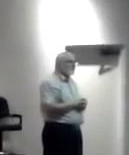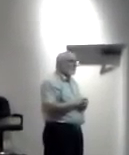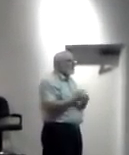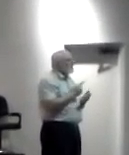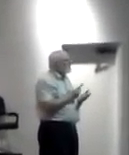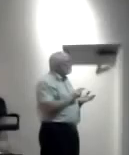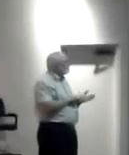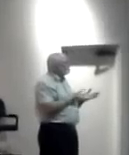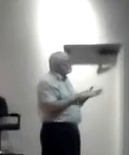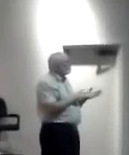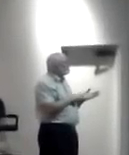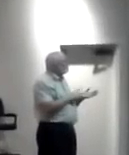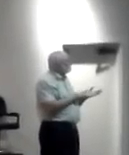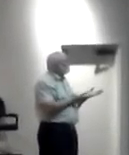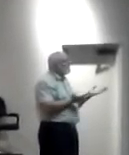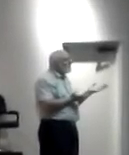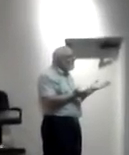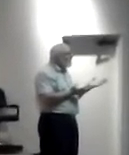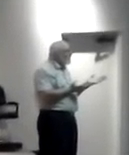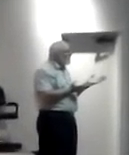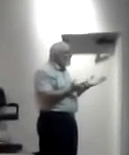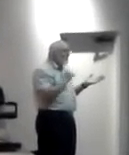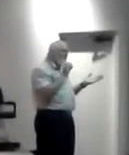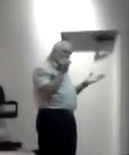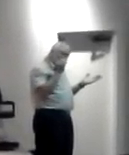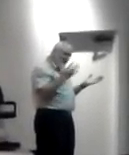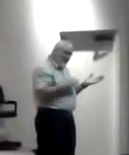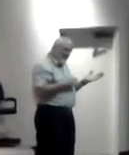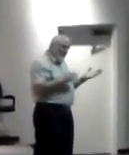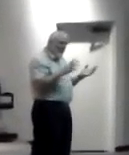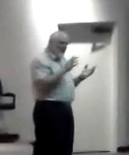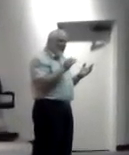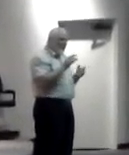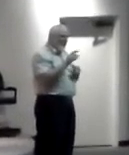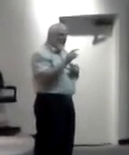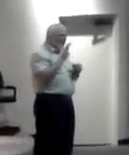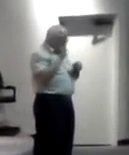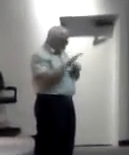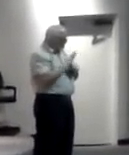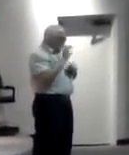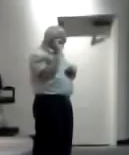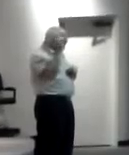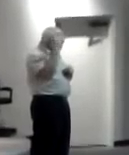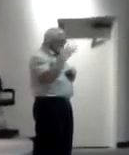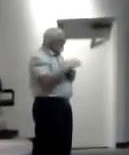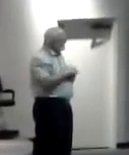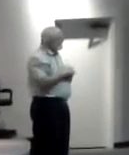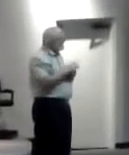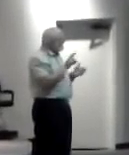But what does it mean to be gracious? Or the NIV says, full of grace.